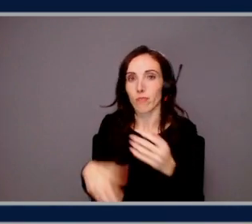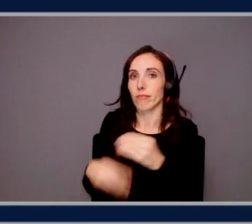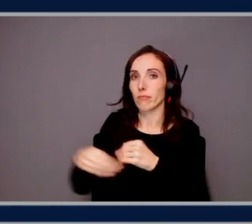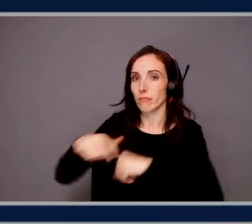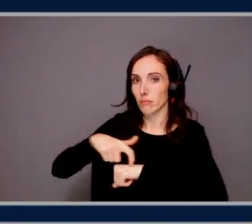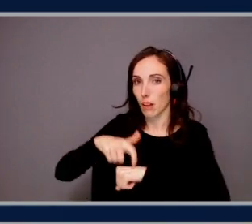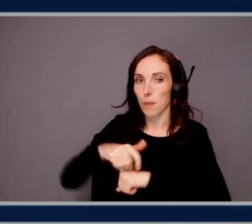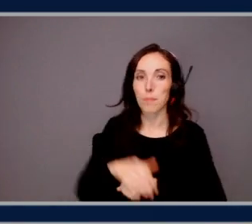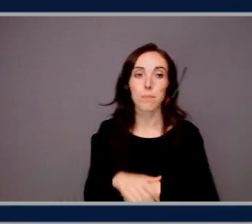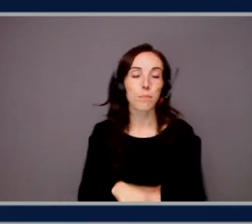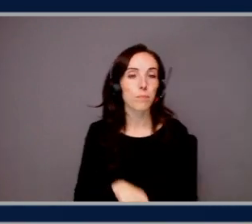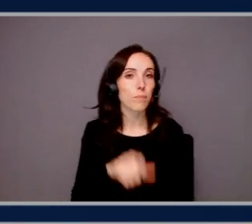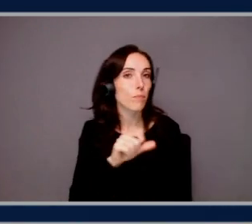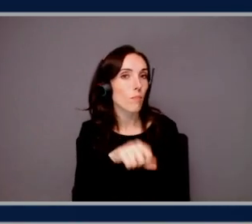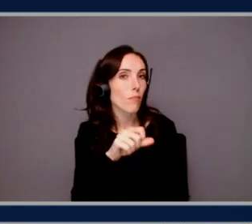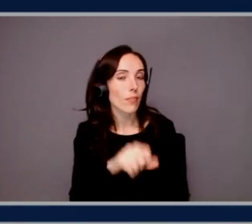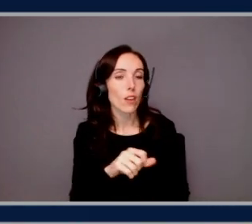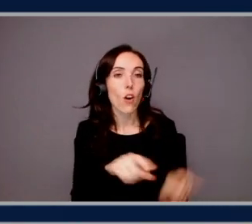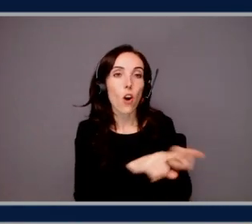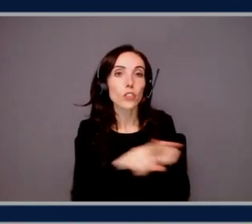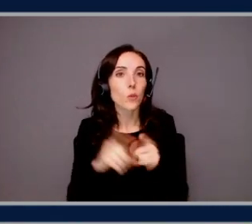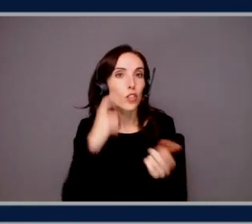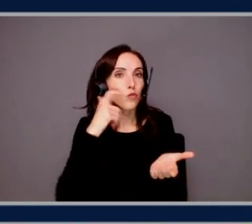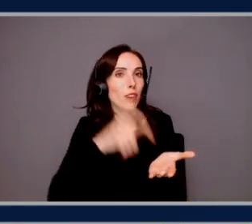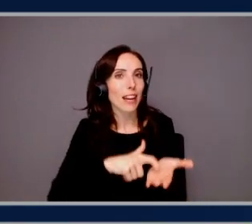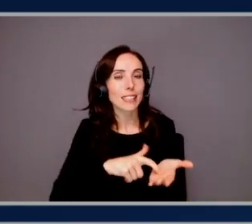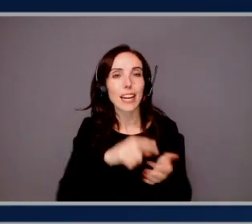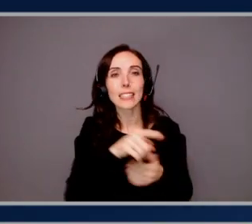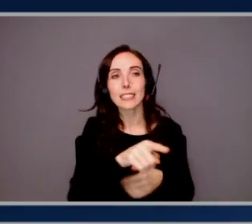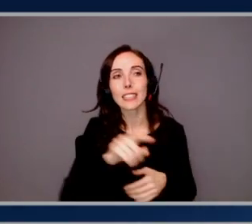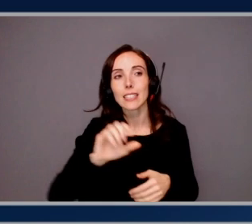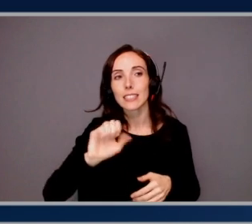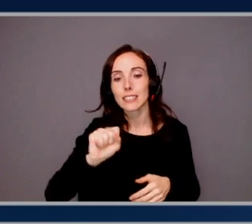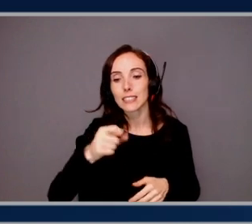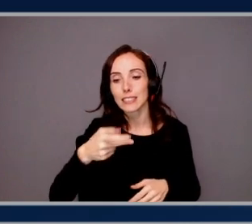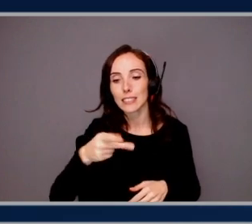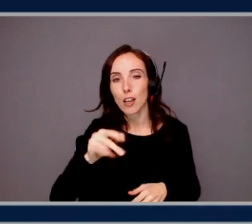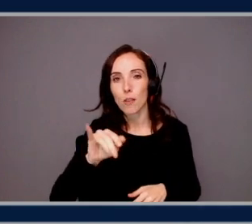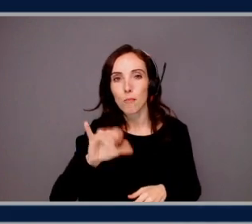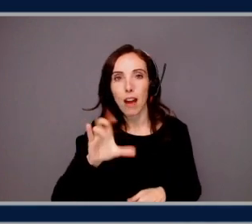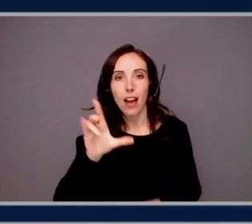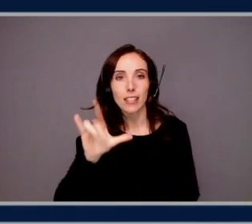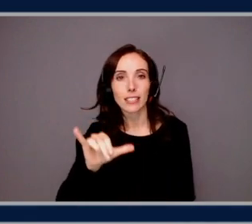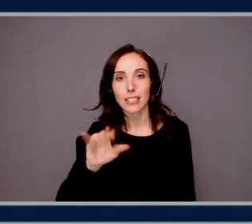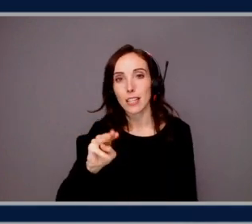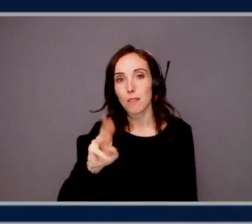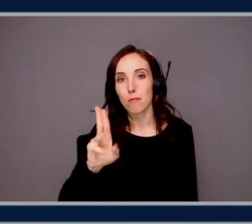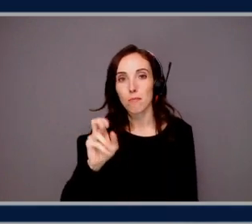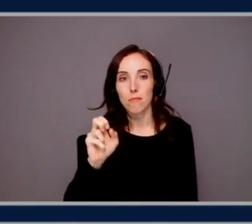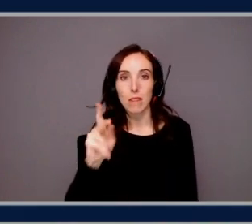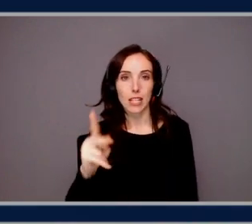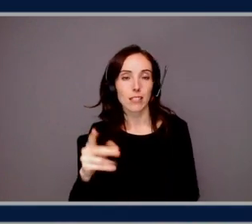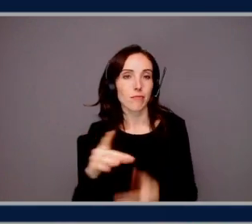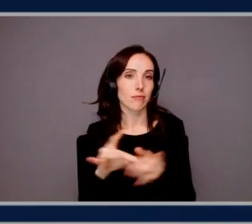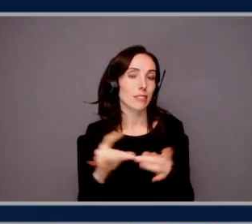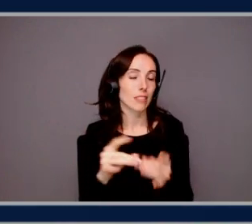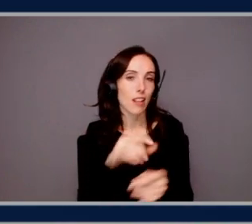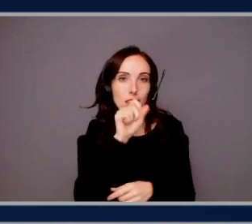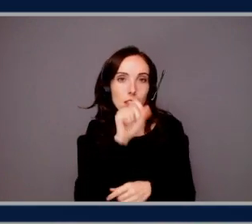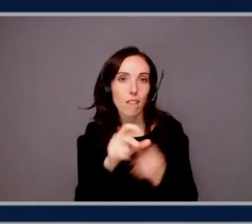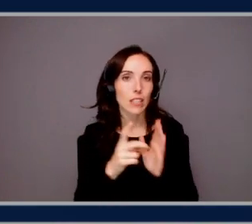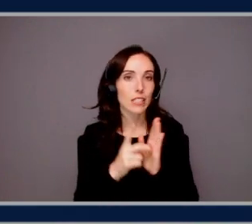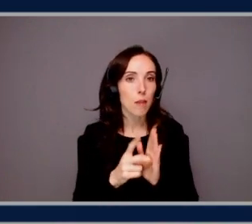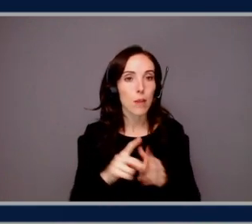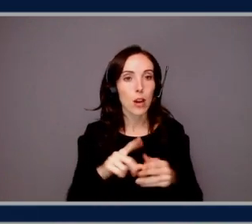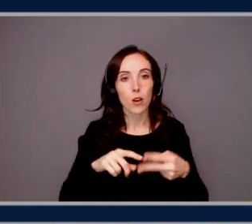great. I want to give a few shout outs. Spicy Musk on Twitch says they love the demo and they thank you for it. Pillbox